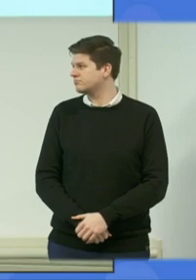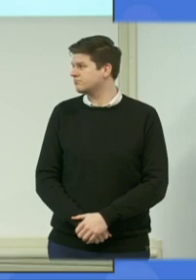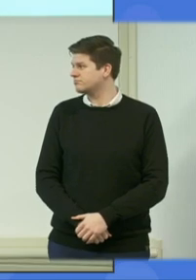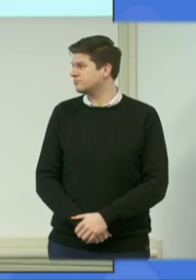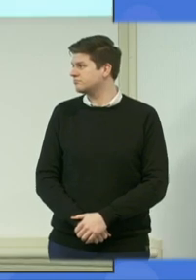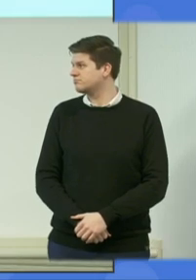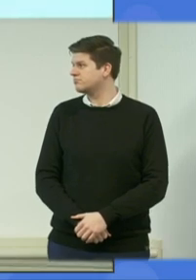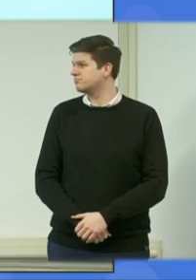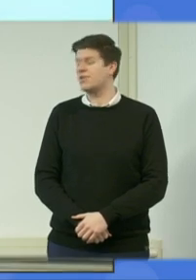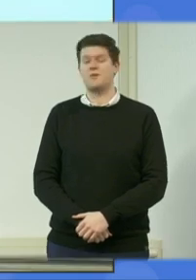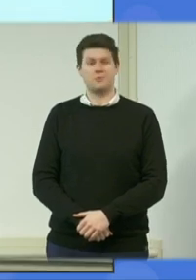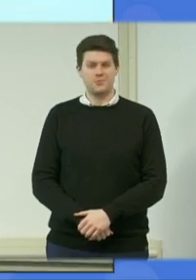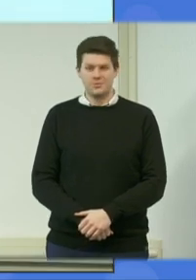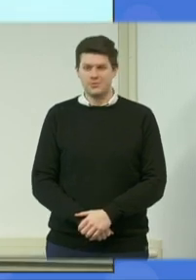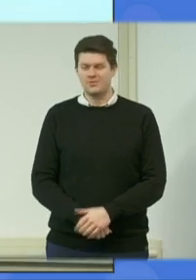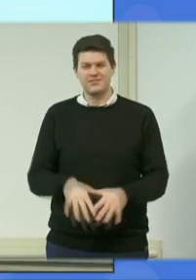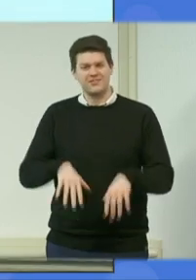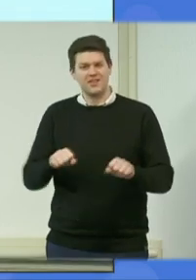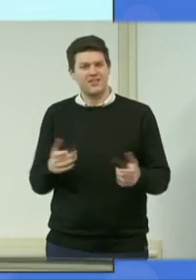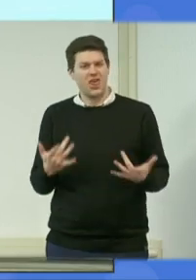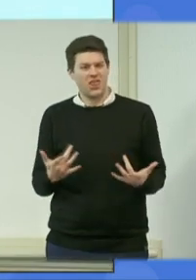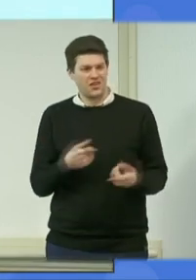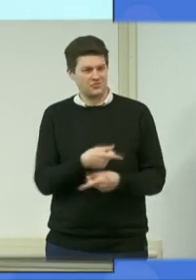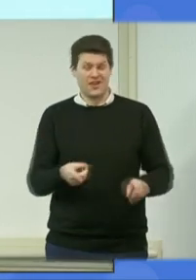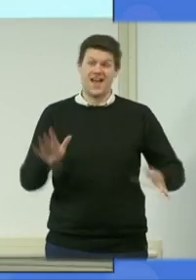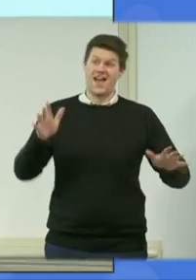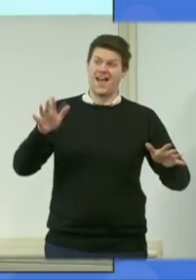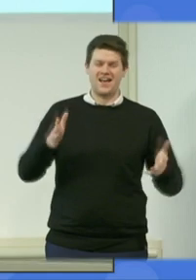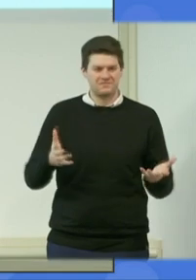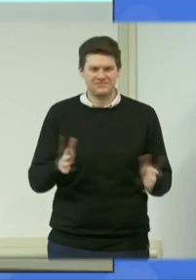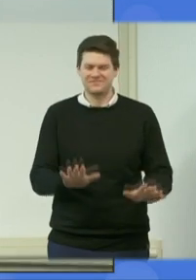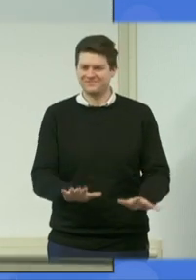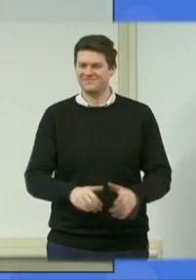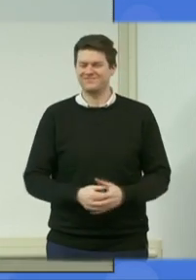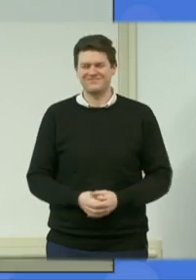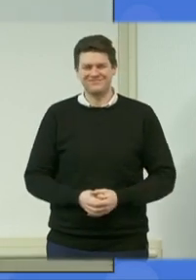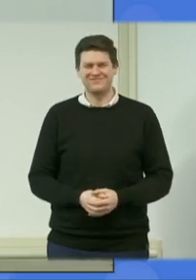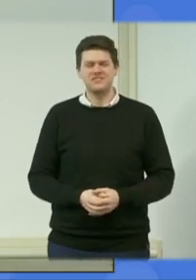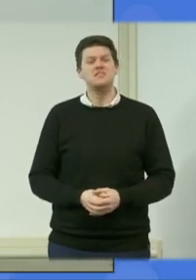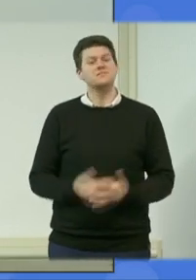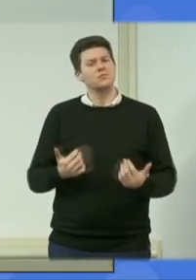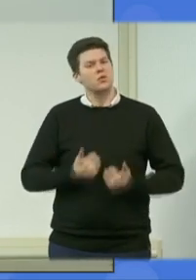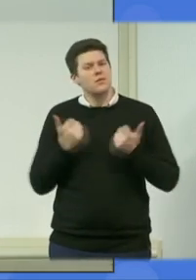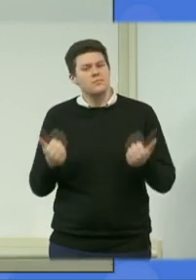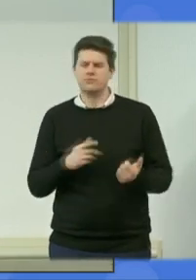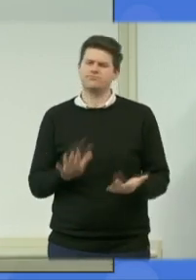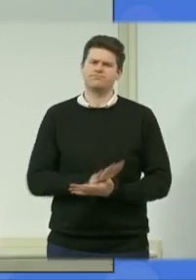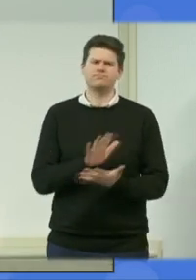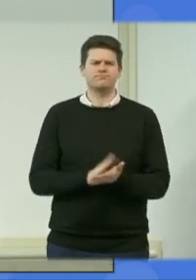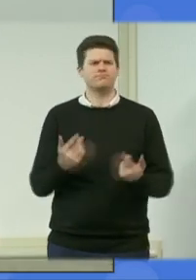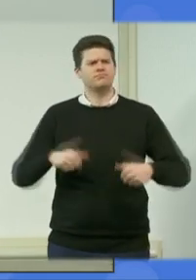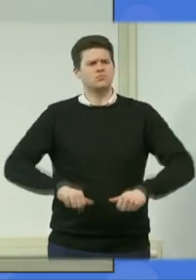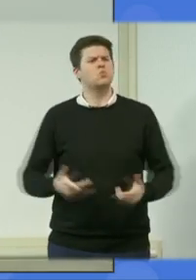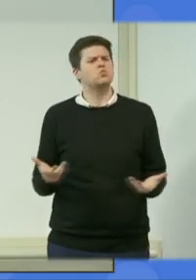A round of applause before I've even started, that's good. It'll be downhill from here on in, colleagues. So good morning, everybody. I'm absolutely delighted to be